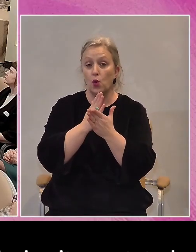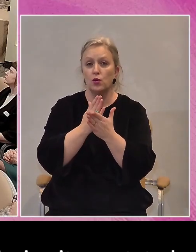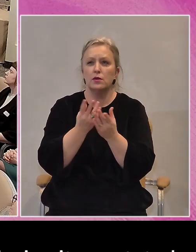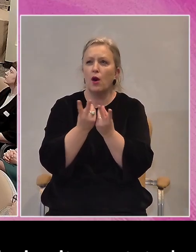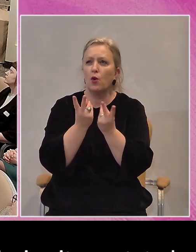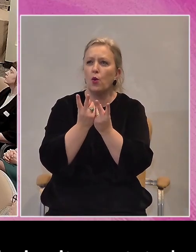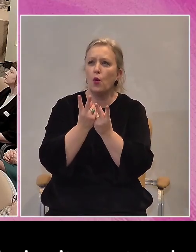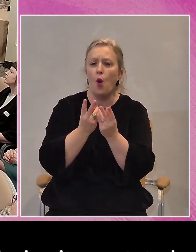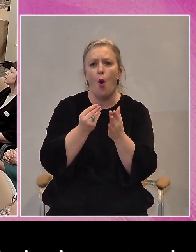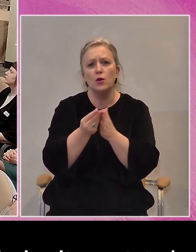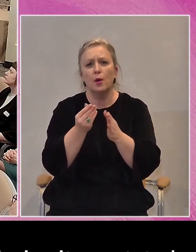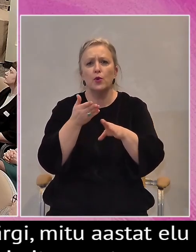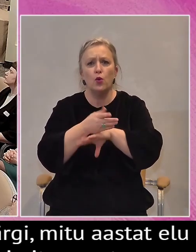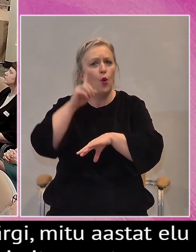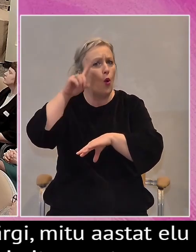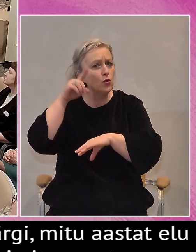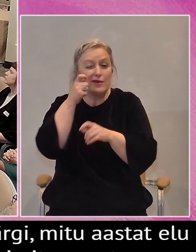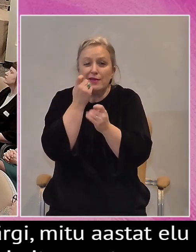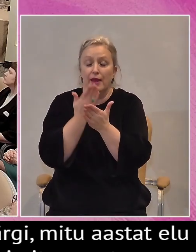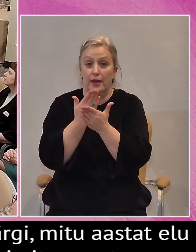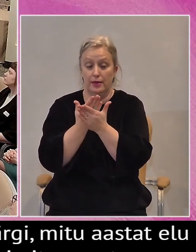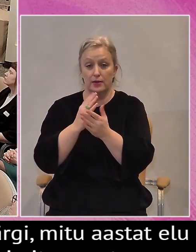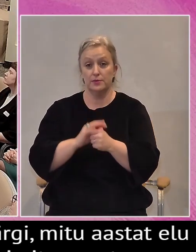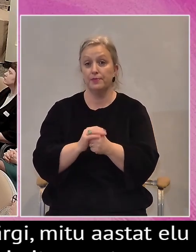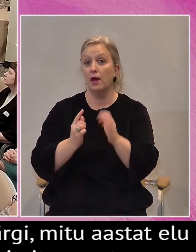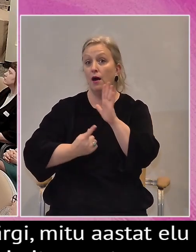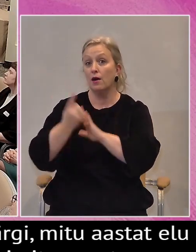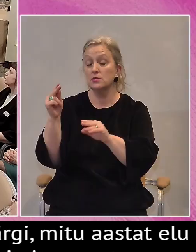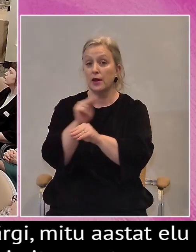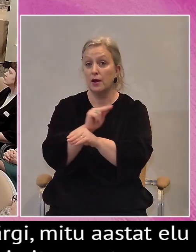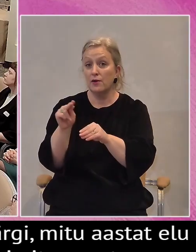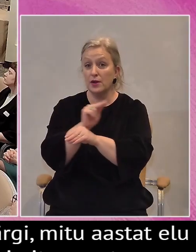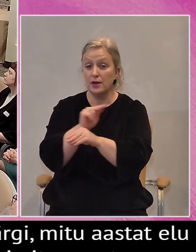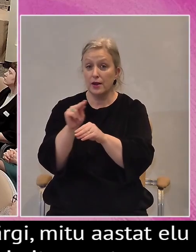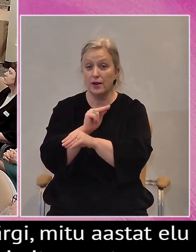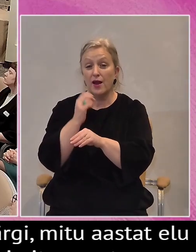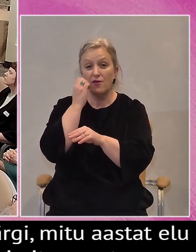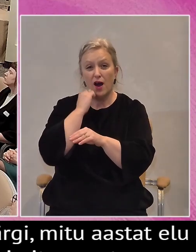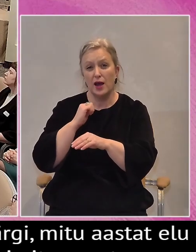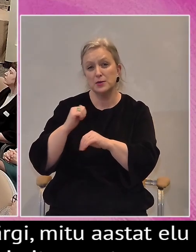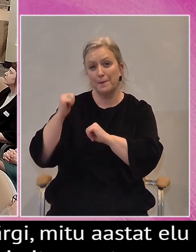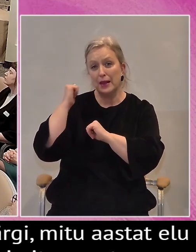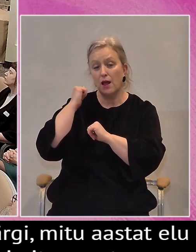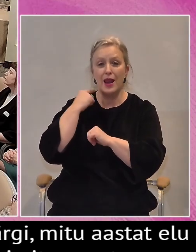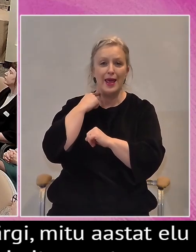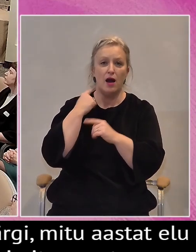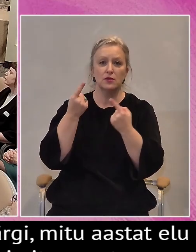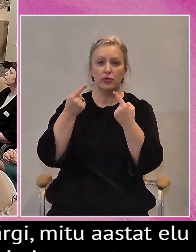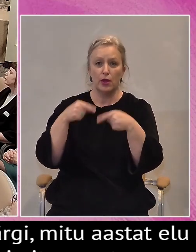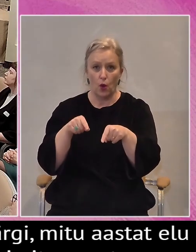But with rare drugs, it's as if we're buying in skills. I got a specific example when we